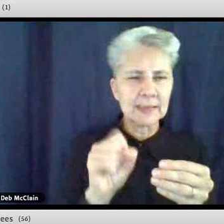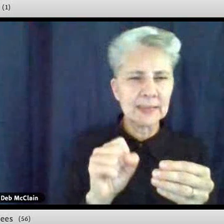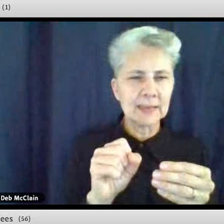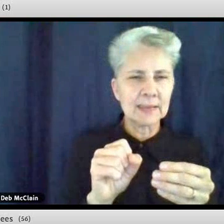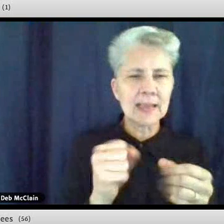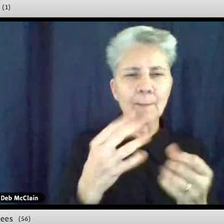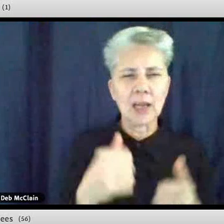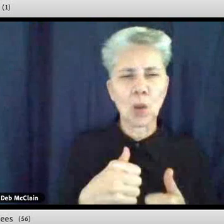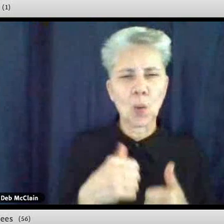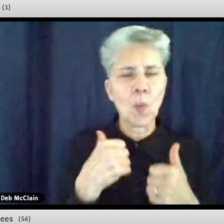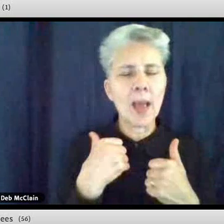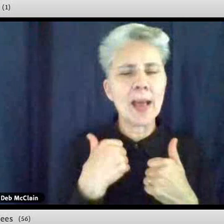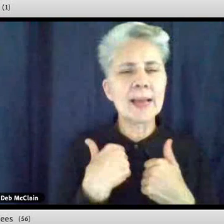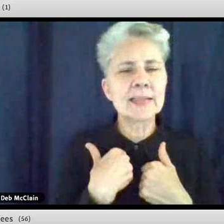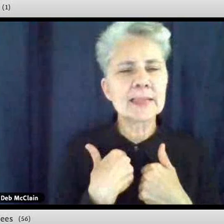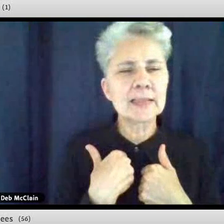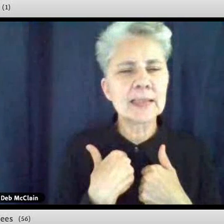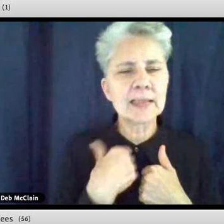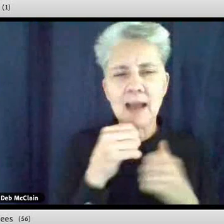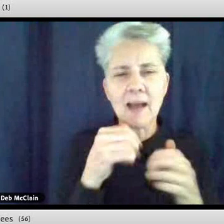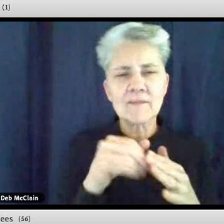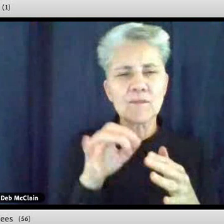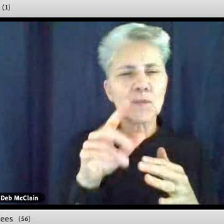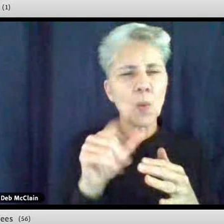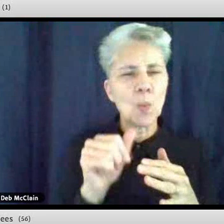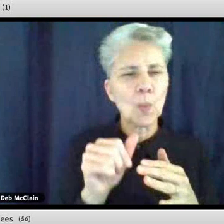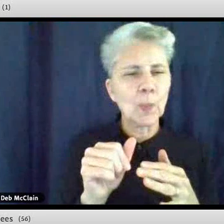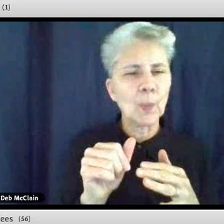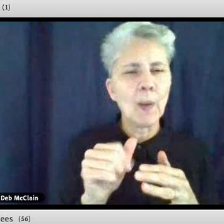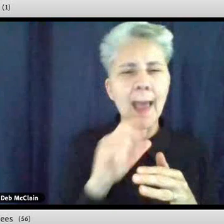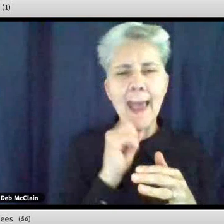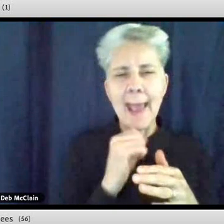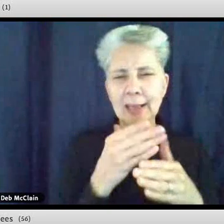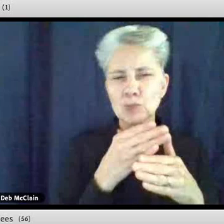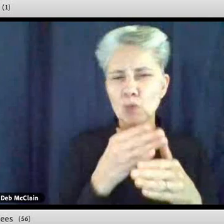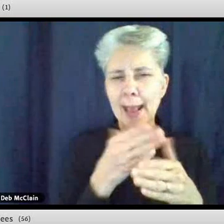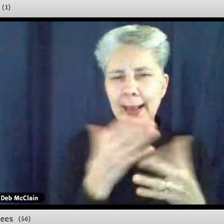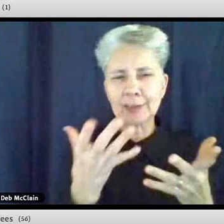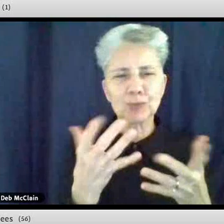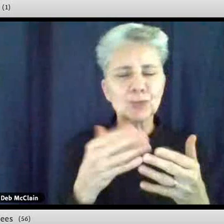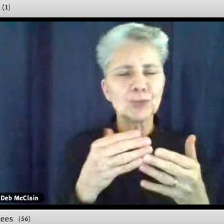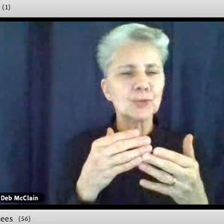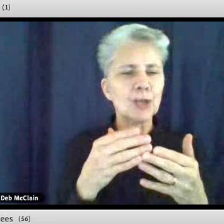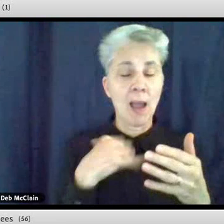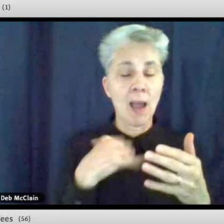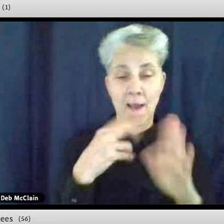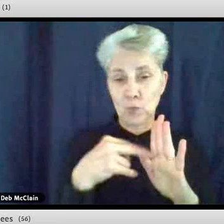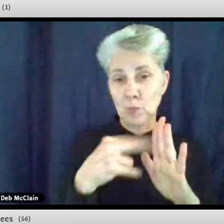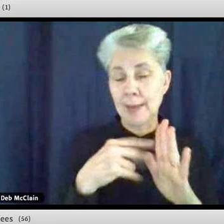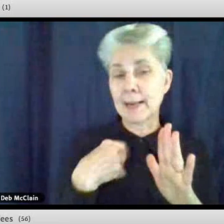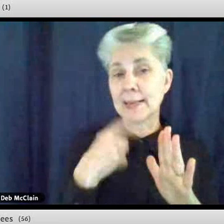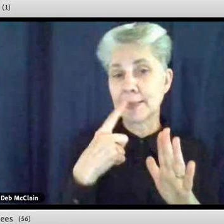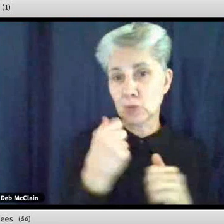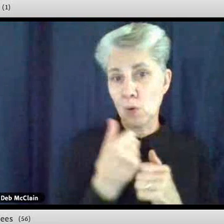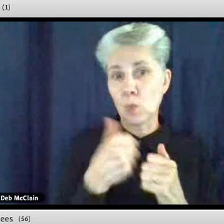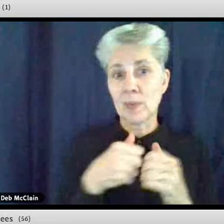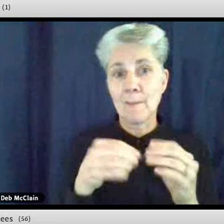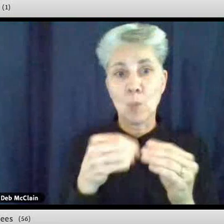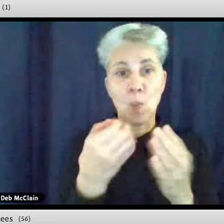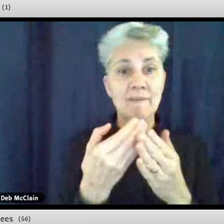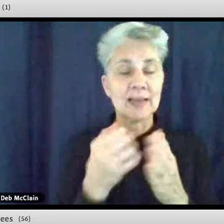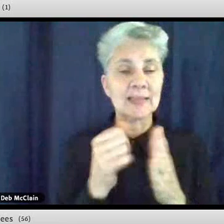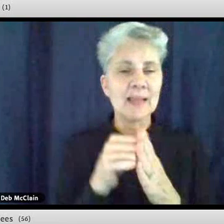residents, residents not in Florida, the age range. I have read, and I need to support it with some more evidence, that men